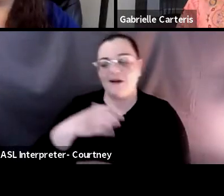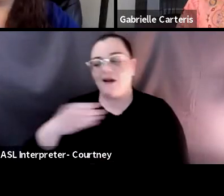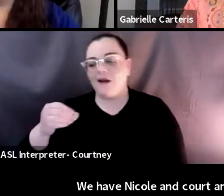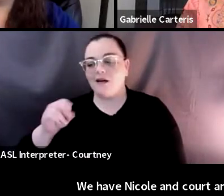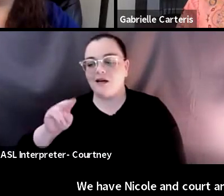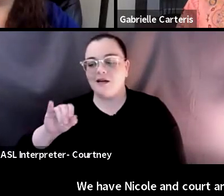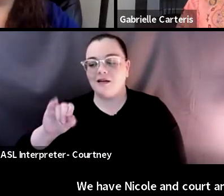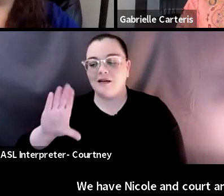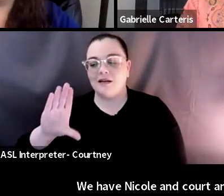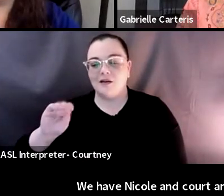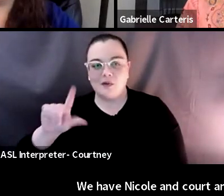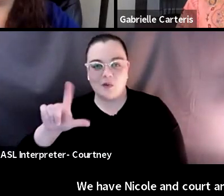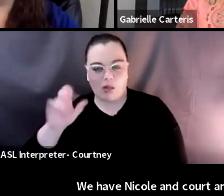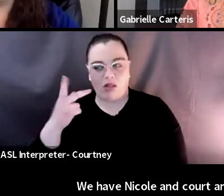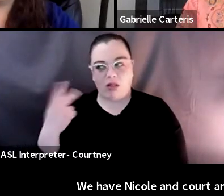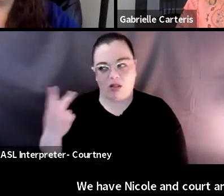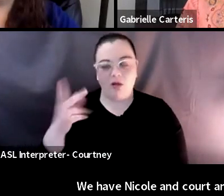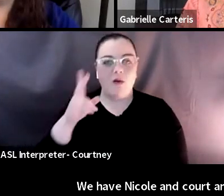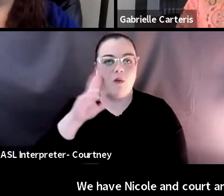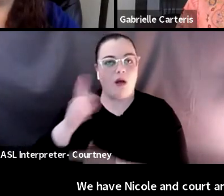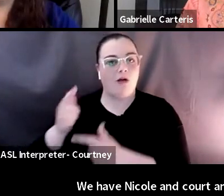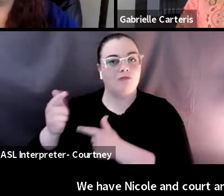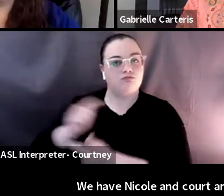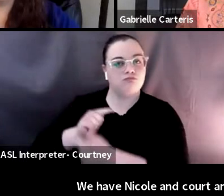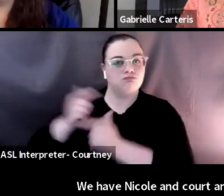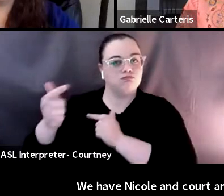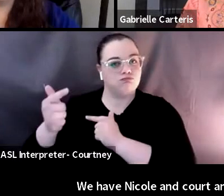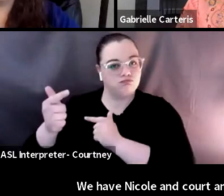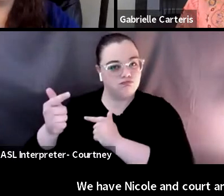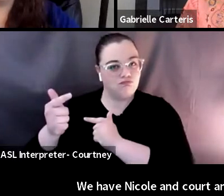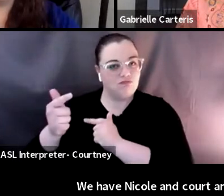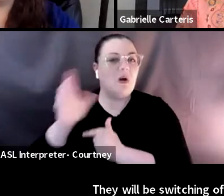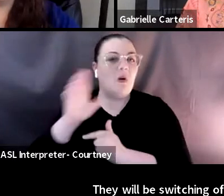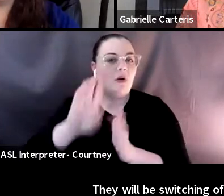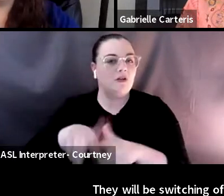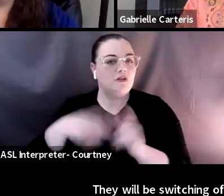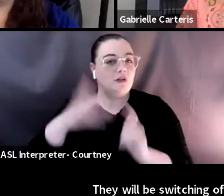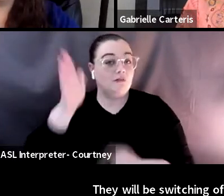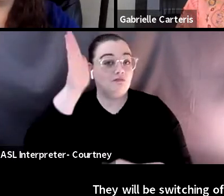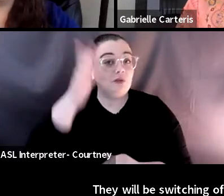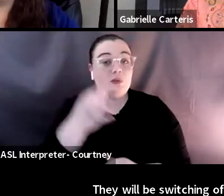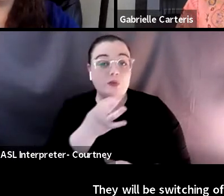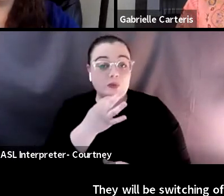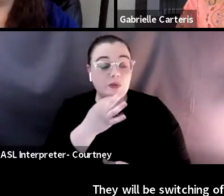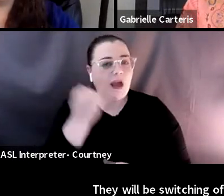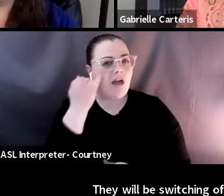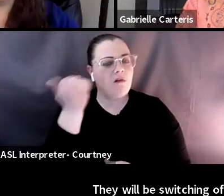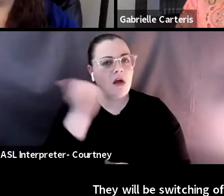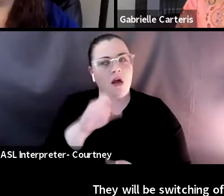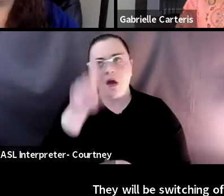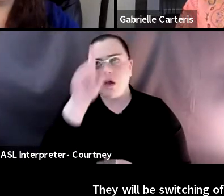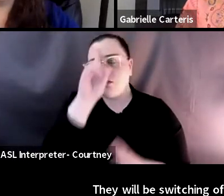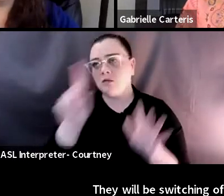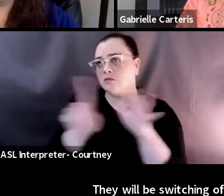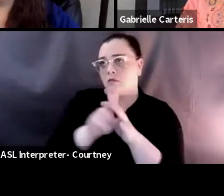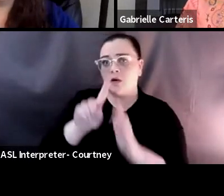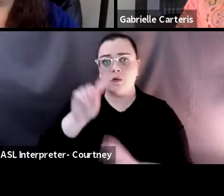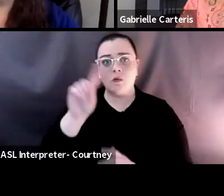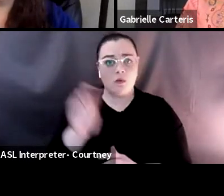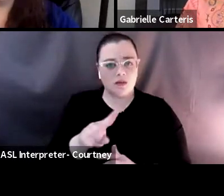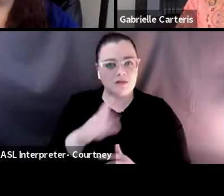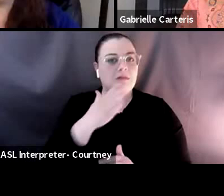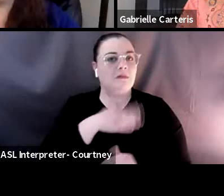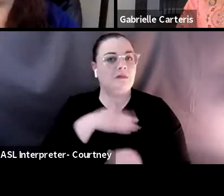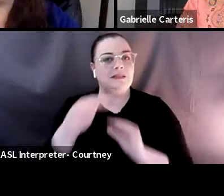throughout today's discussion. The presentation will begin momentarily. If you have questions that you'd like to direct to today's guests,